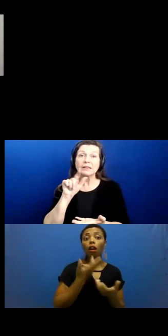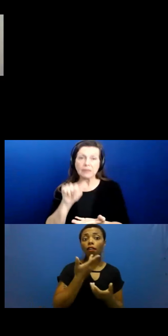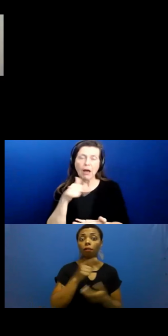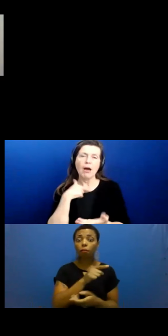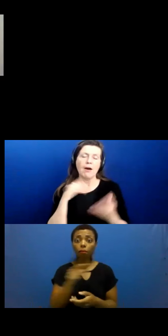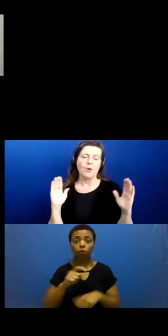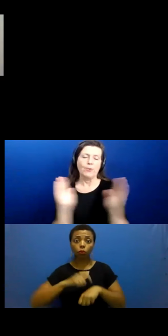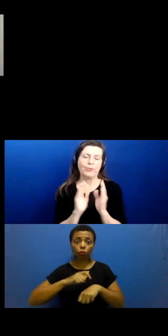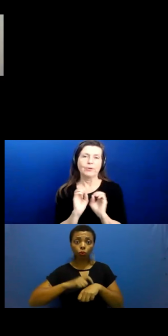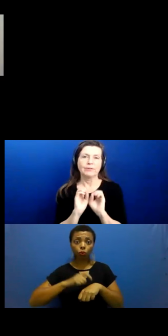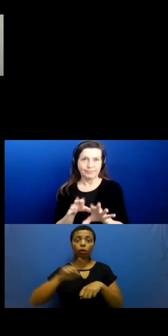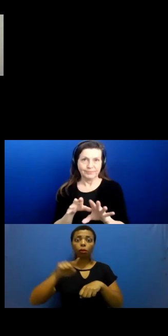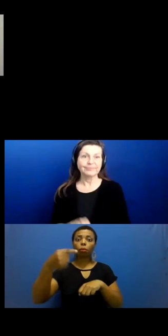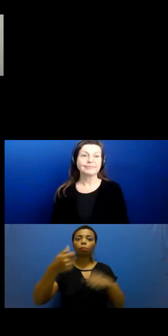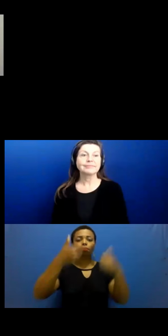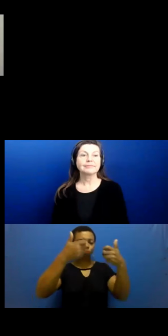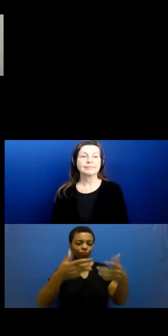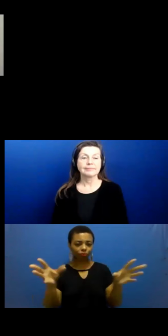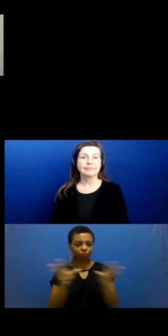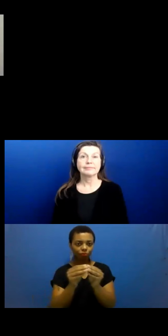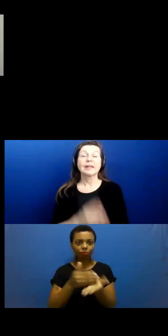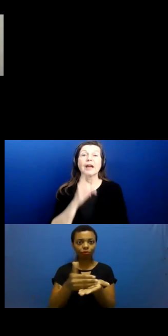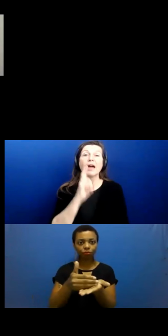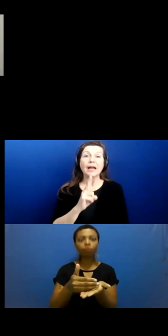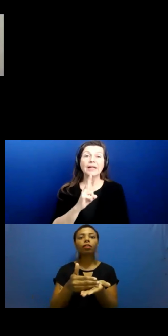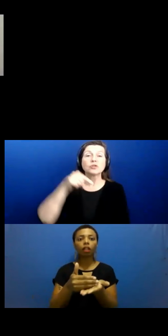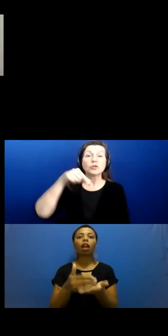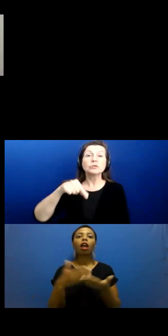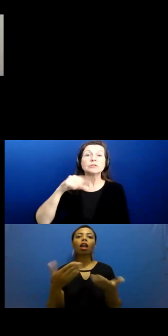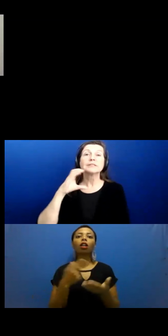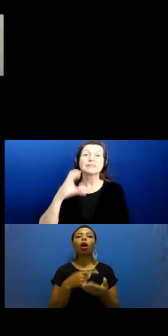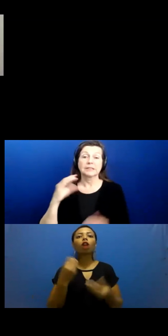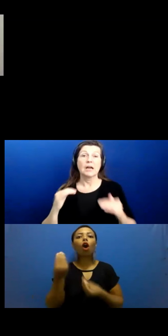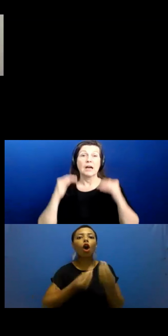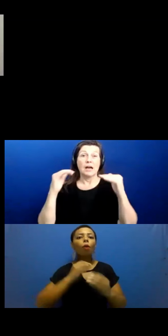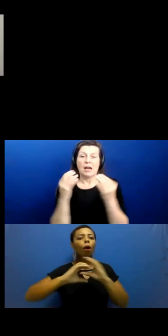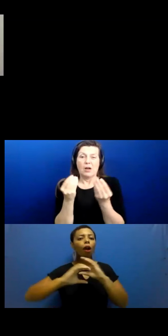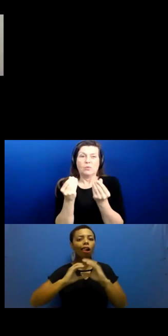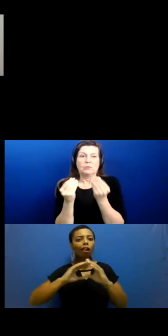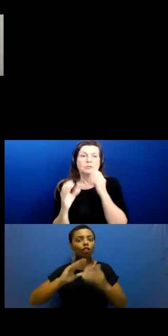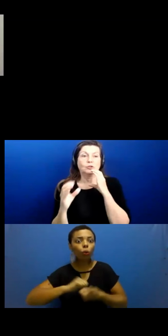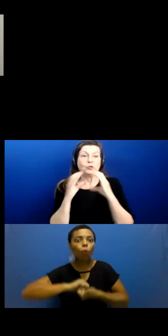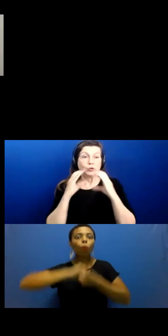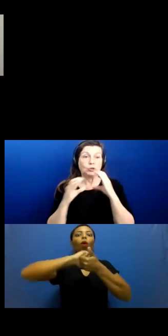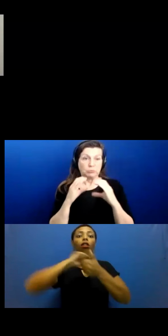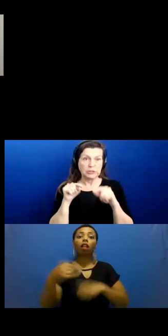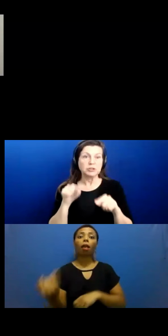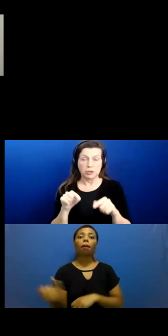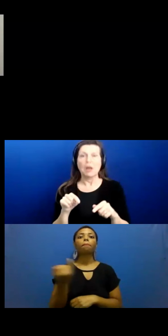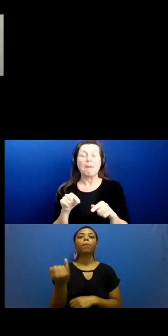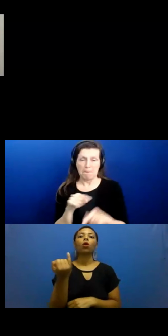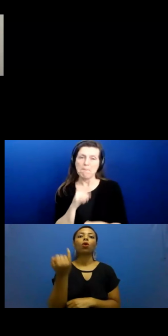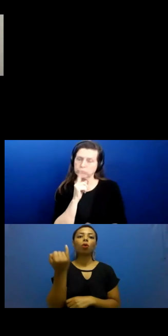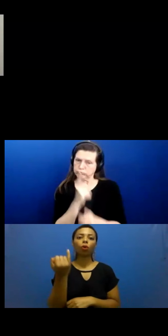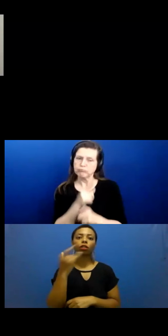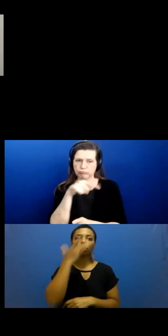summary. We found that the high-quality communication intervention was rated as relevant, feasible, and effective.